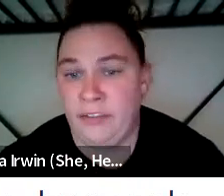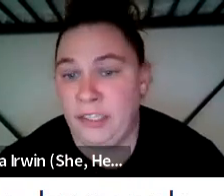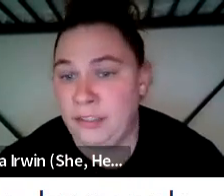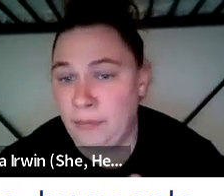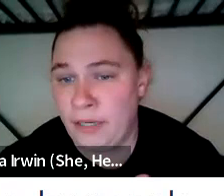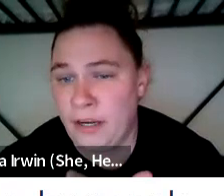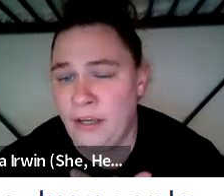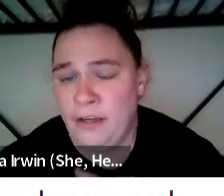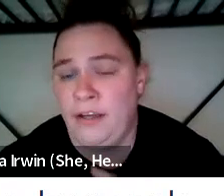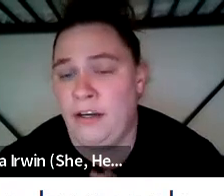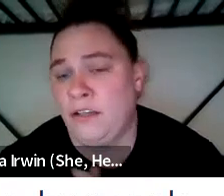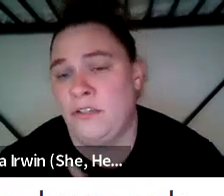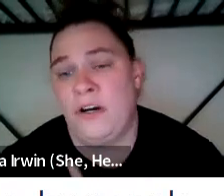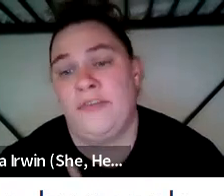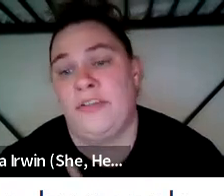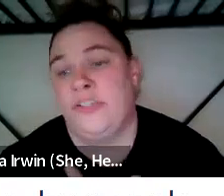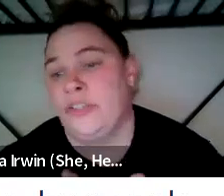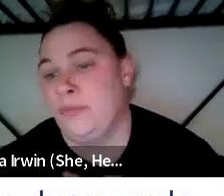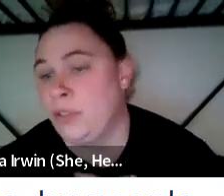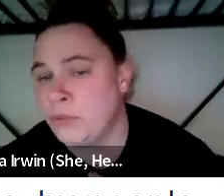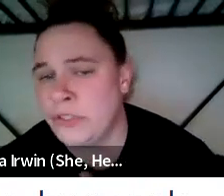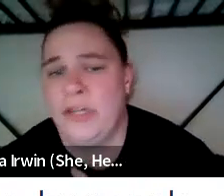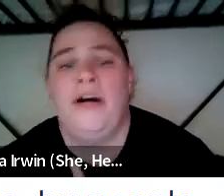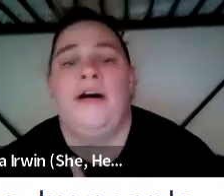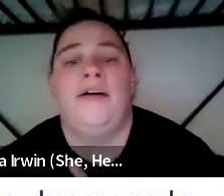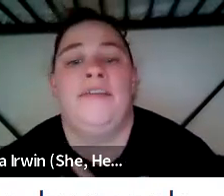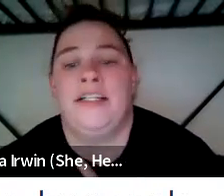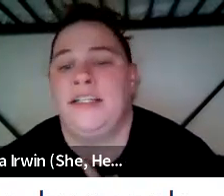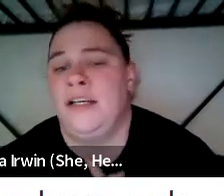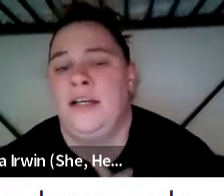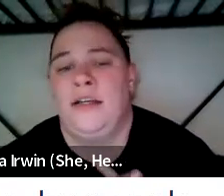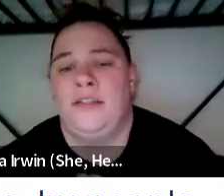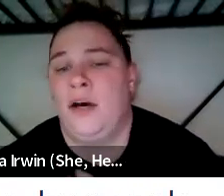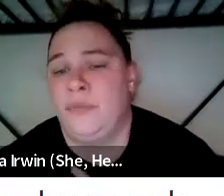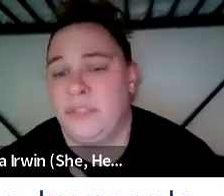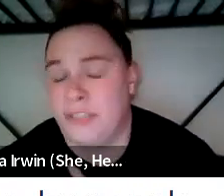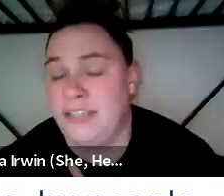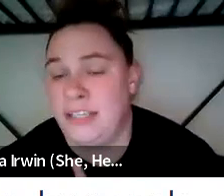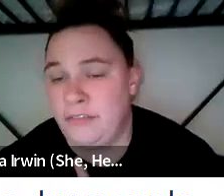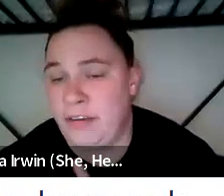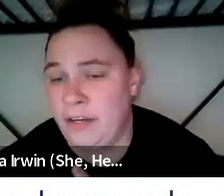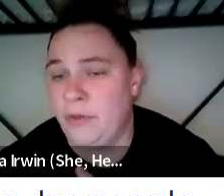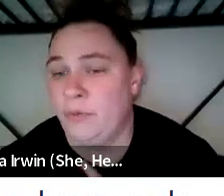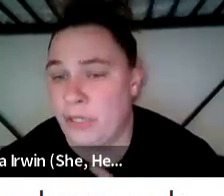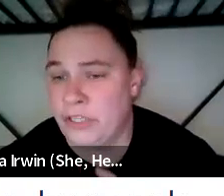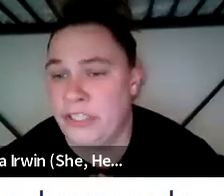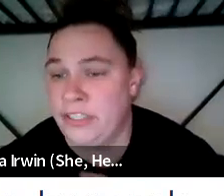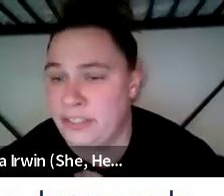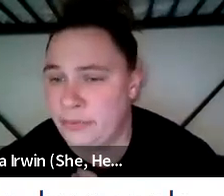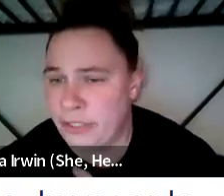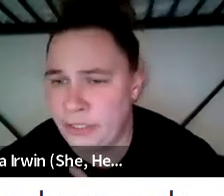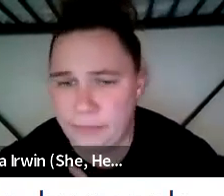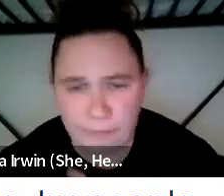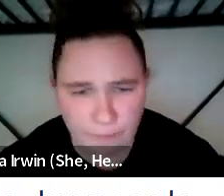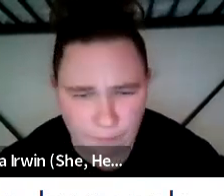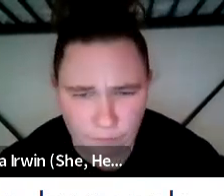We have a lending library and also offer short-term loans of AT to help to identify what works and